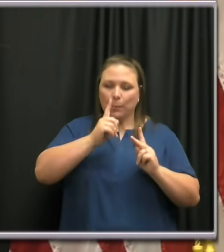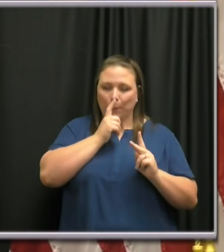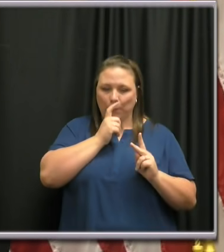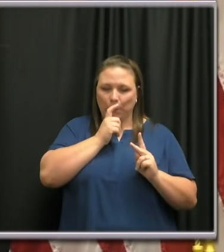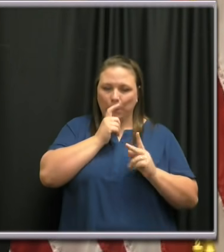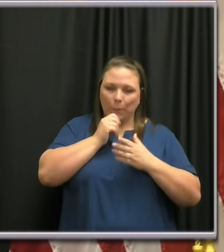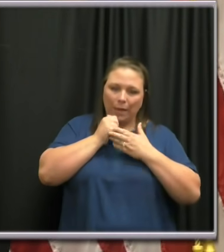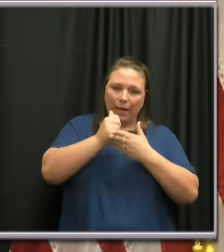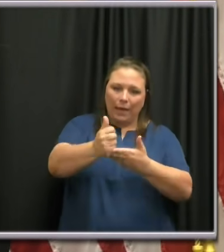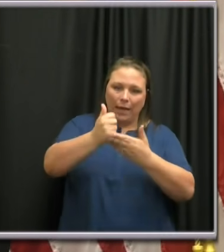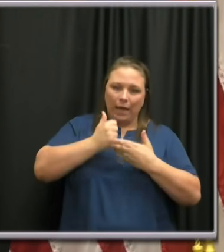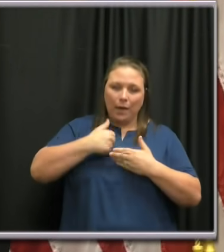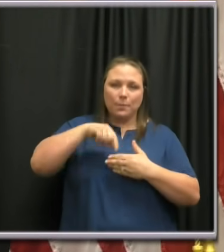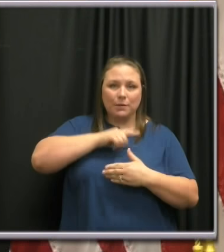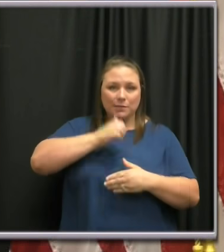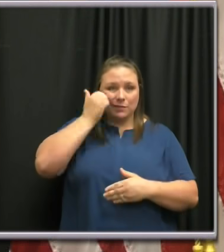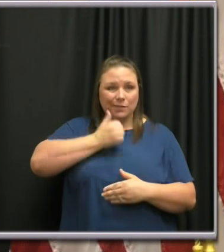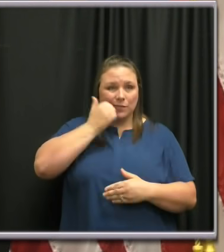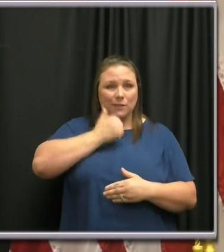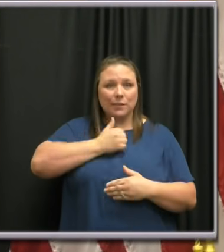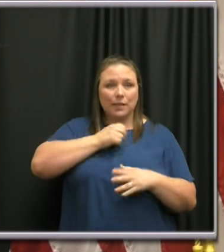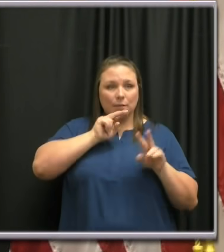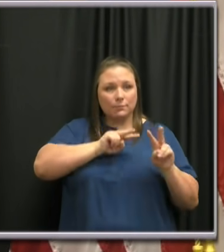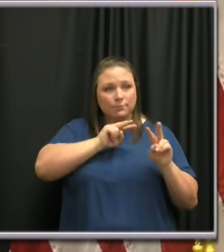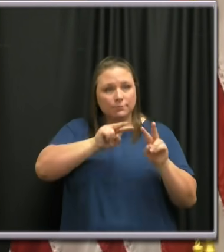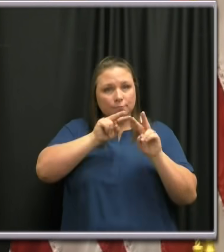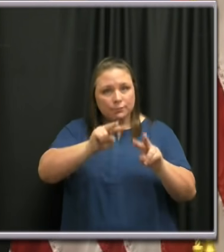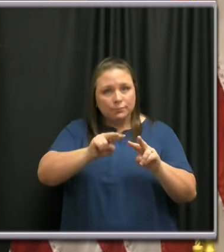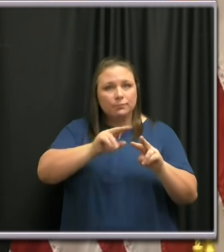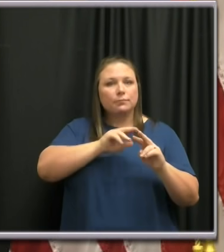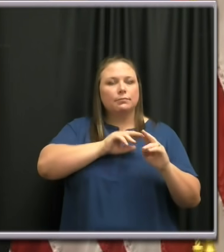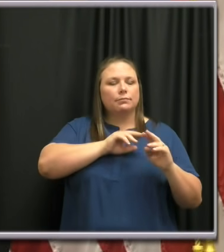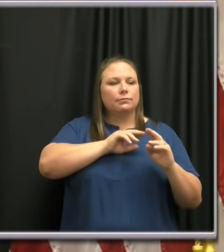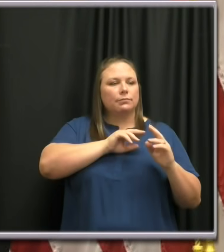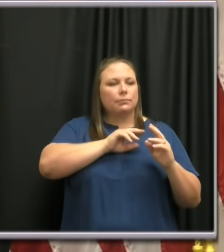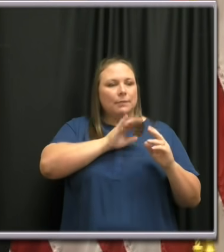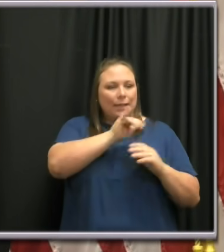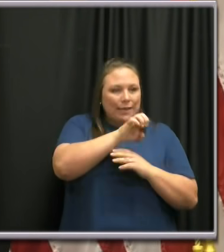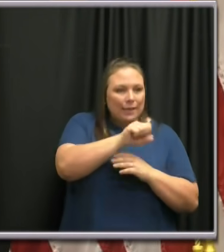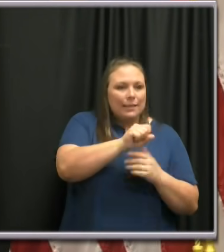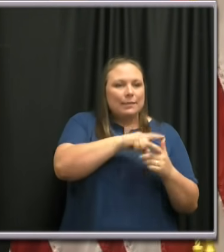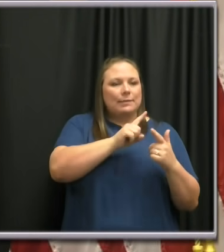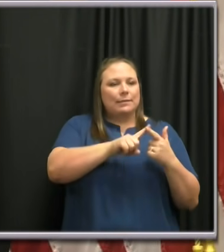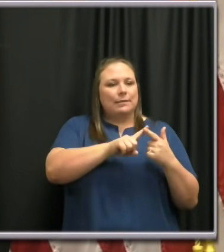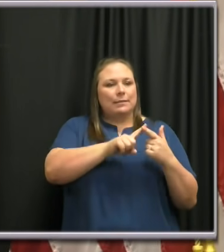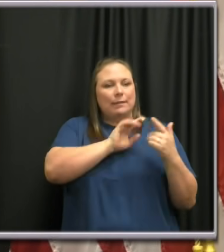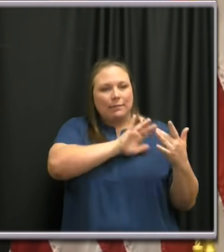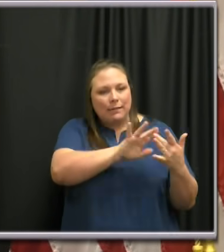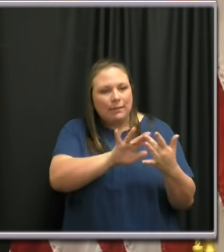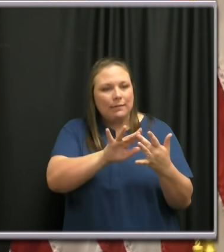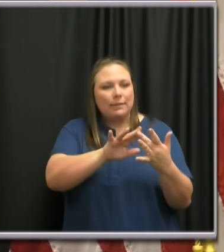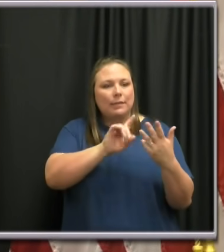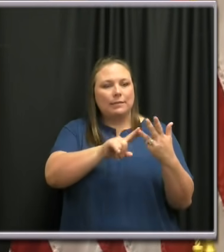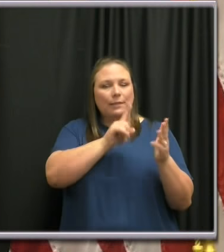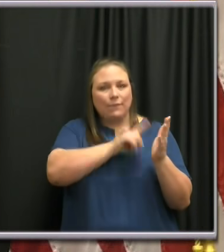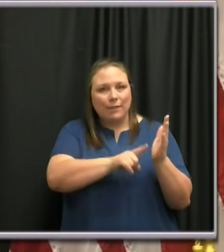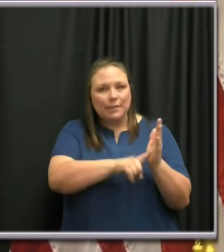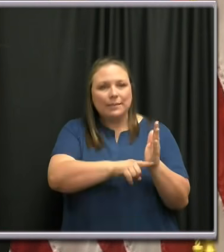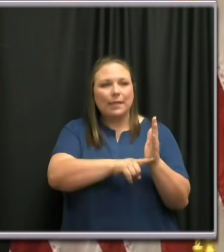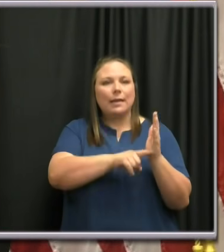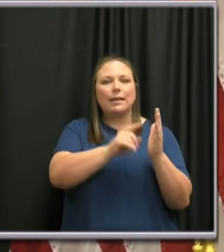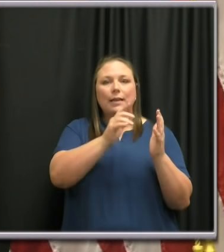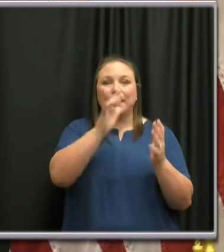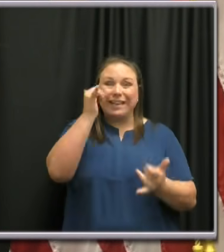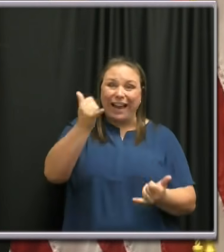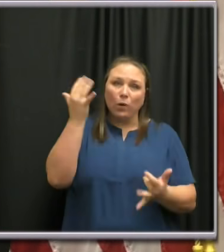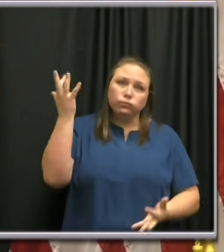are helping us to daily active monitor our cases and contacts, plus investigating our new cases, is over 80. So we've